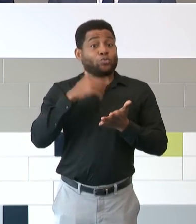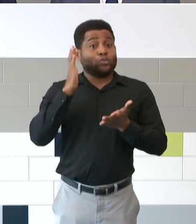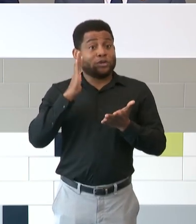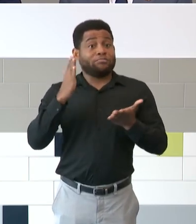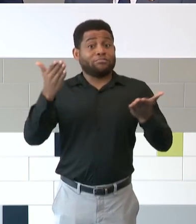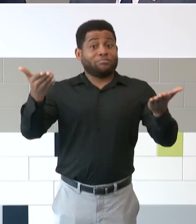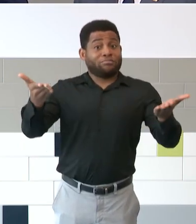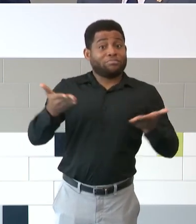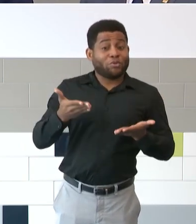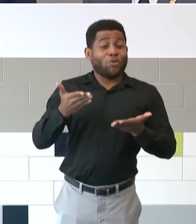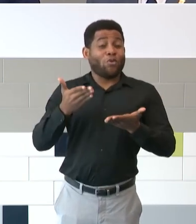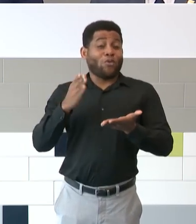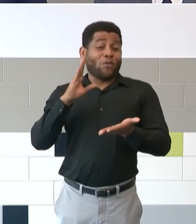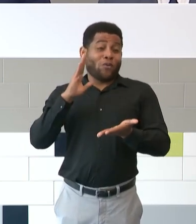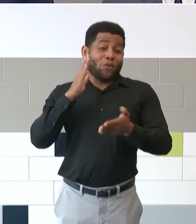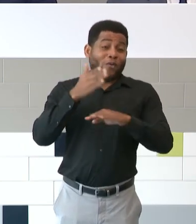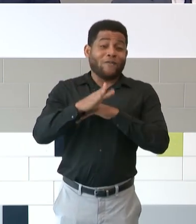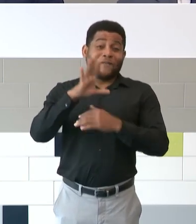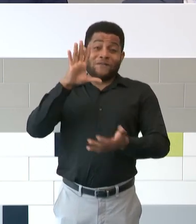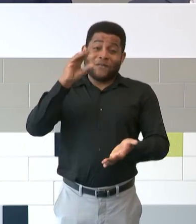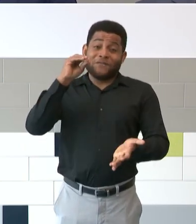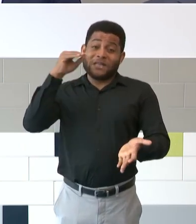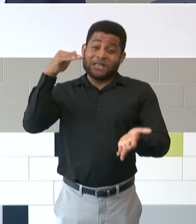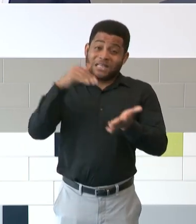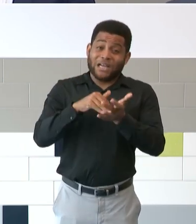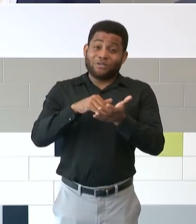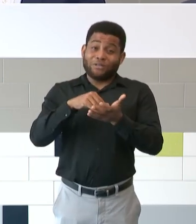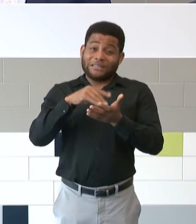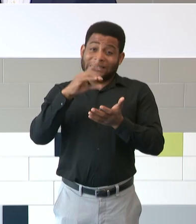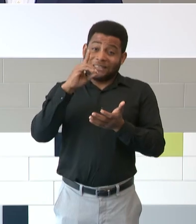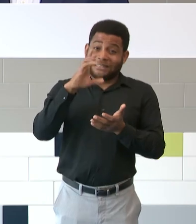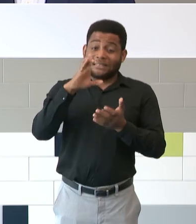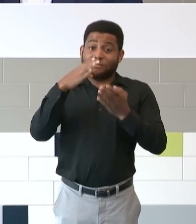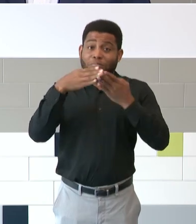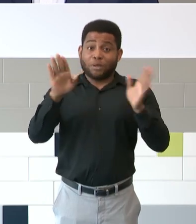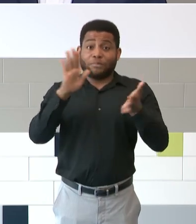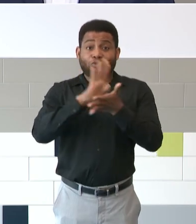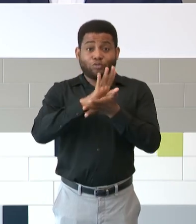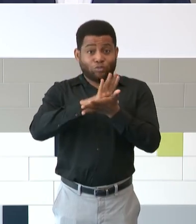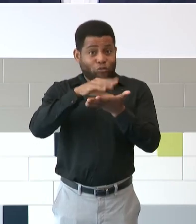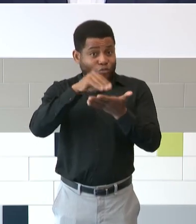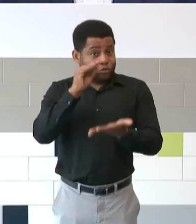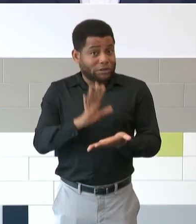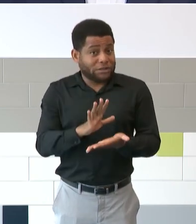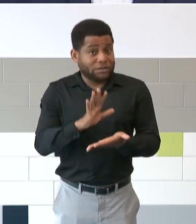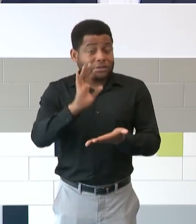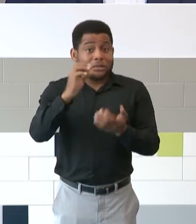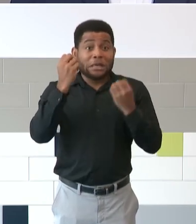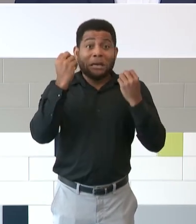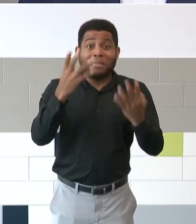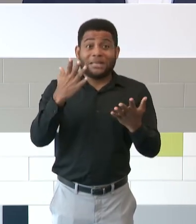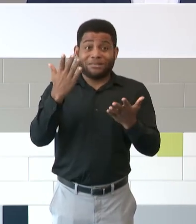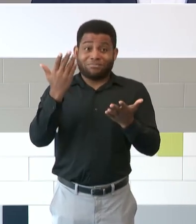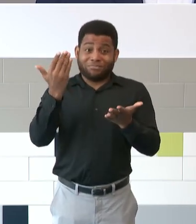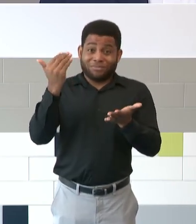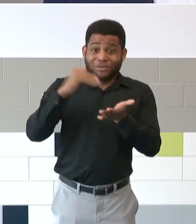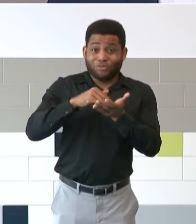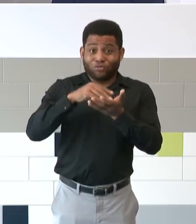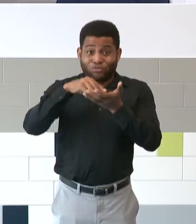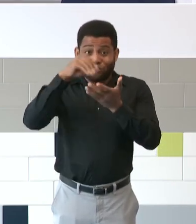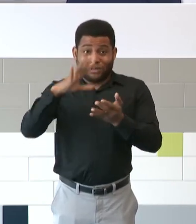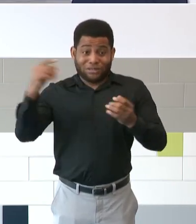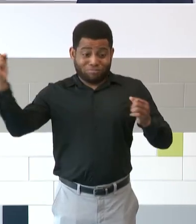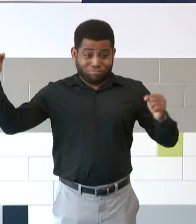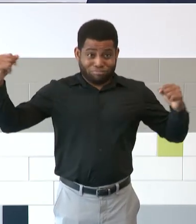DC Public Schools, many more thousands of children to public schools across the District